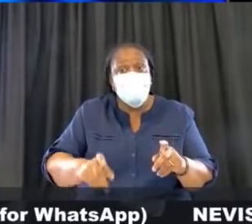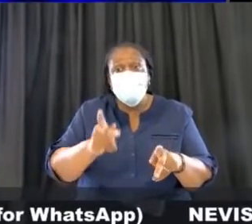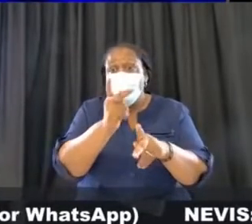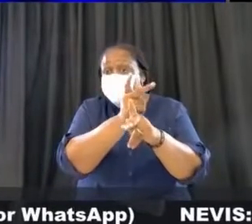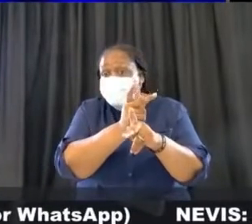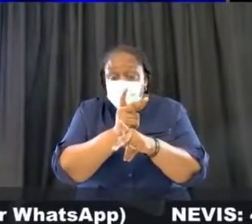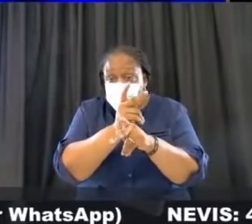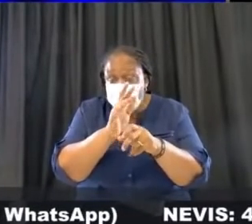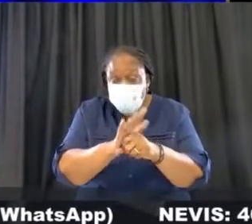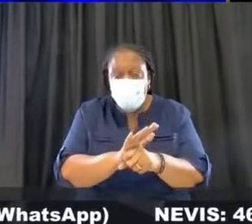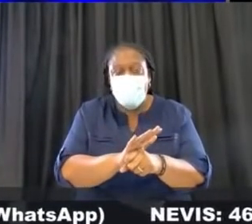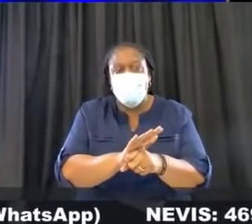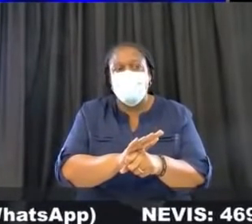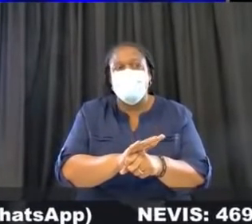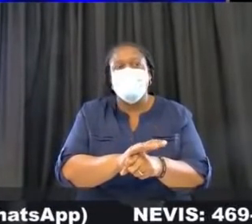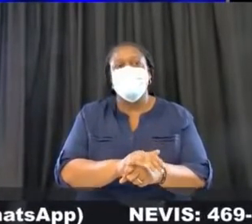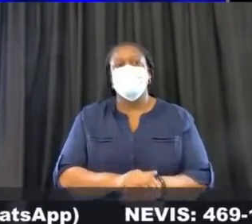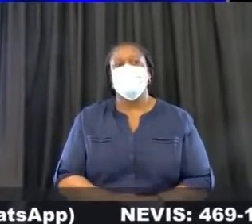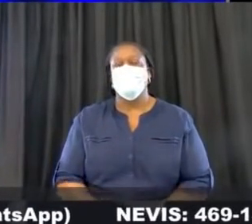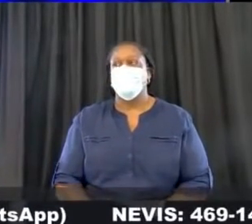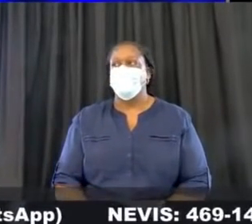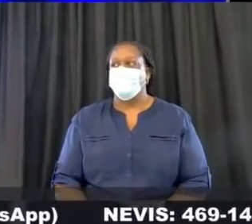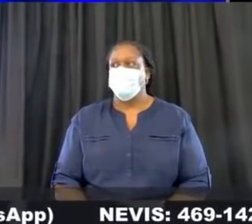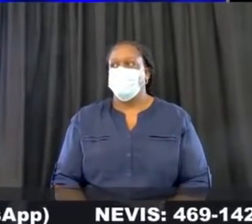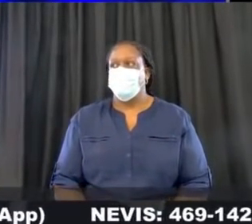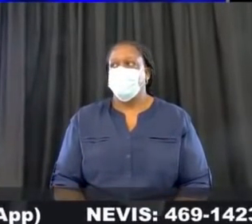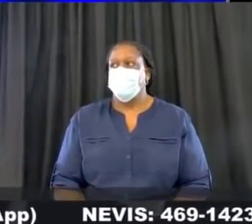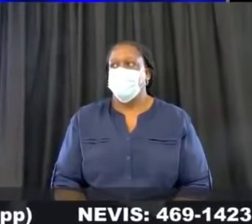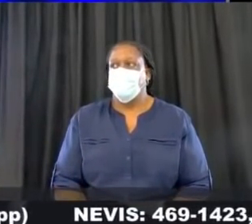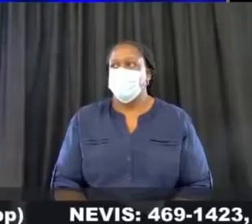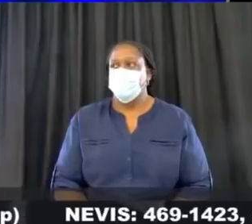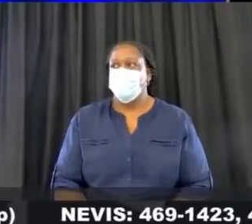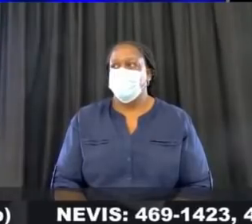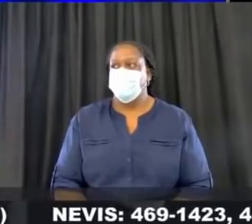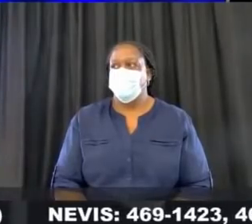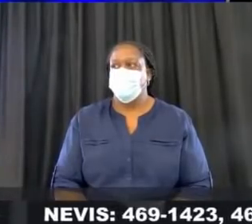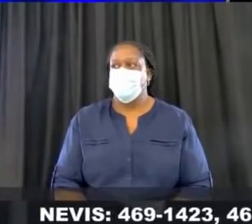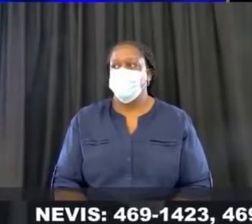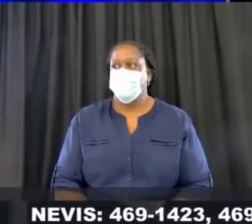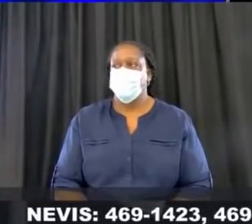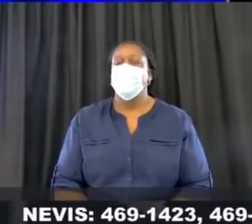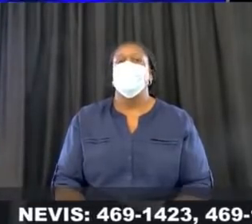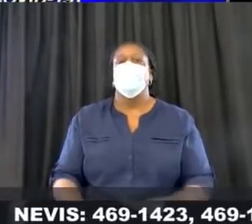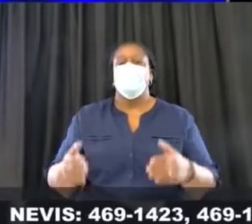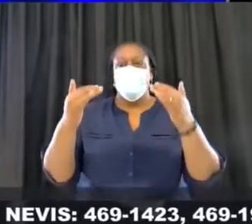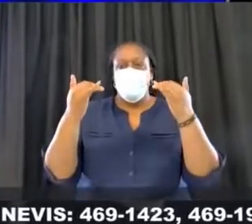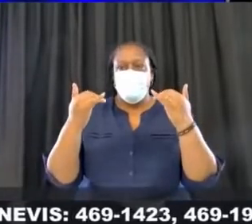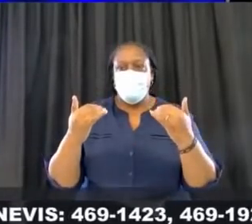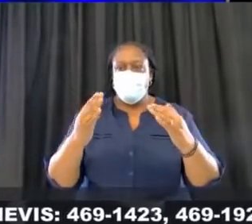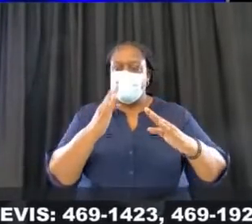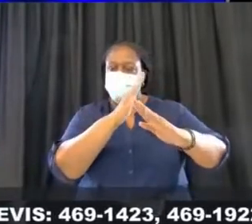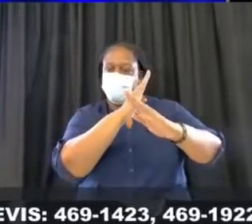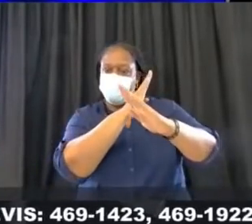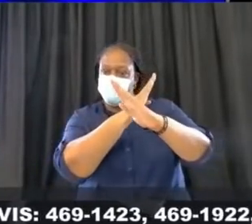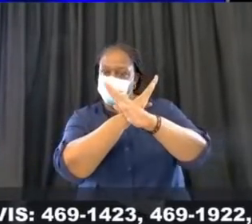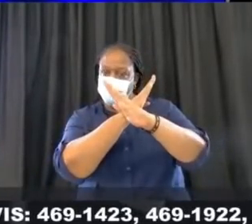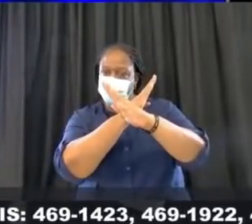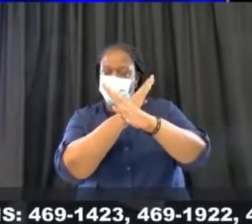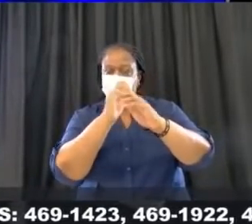So the proposed barricade would begin on the on the western side,